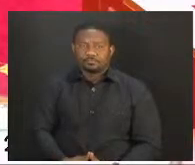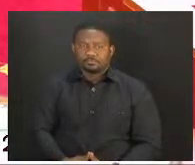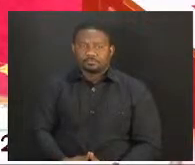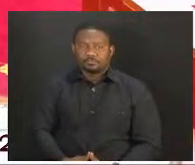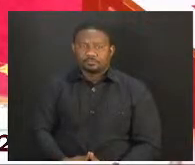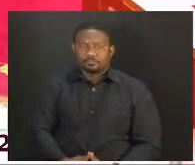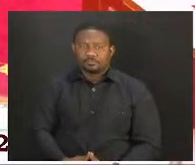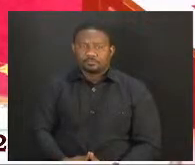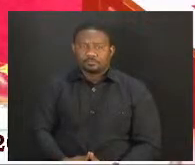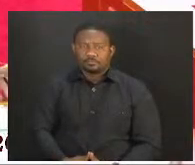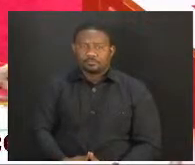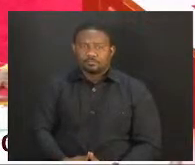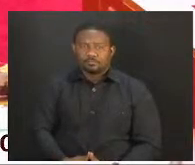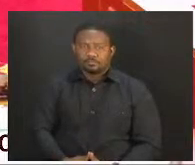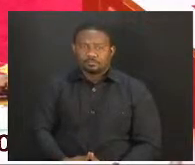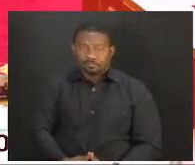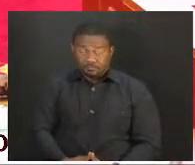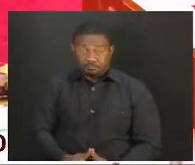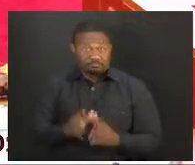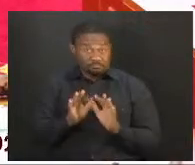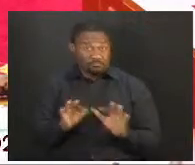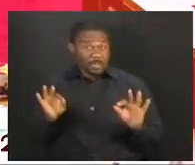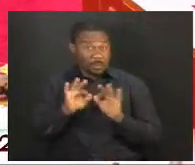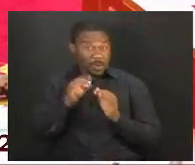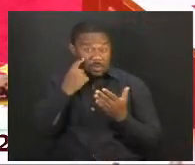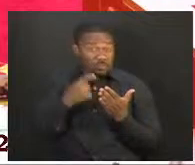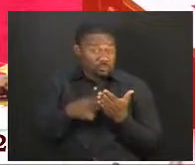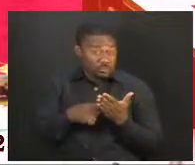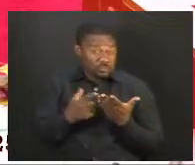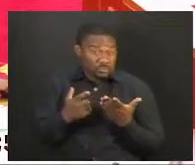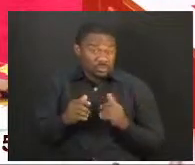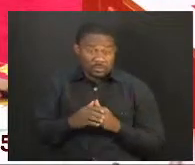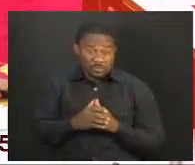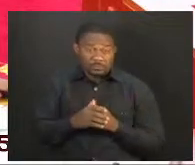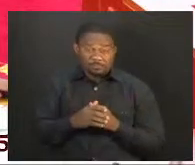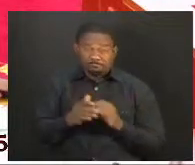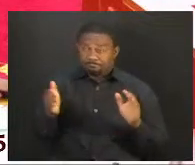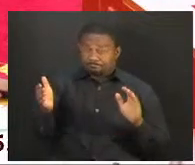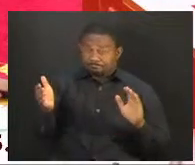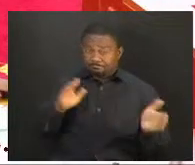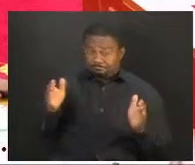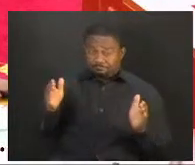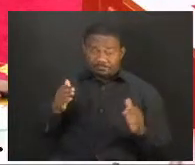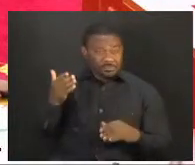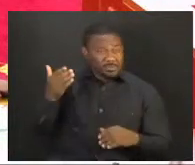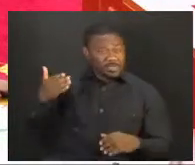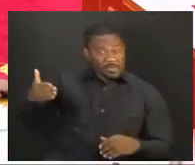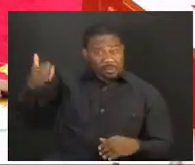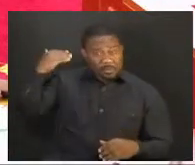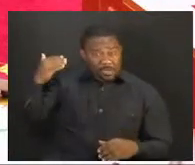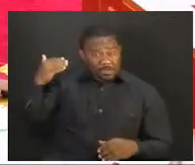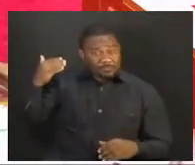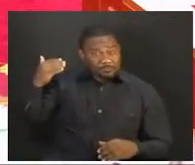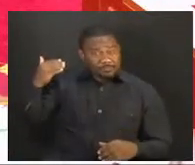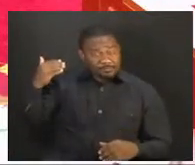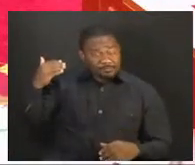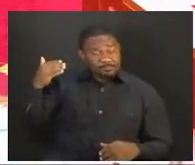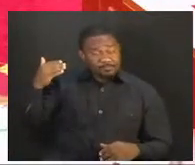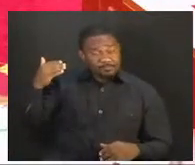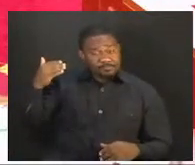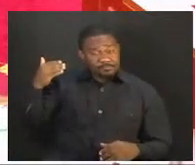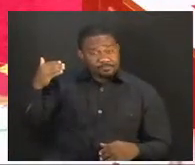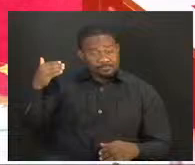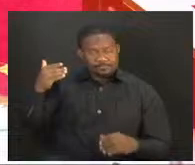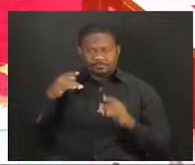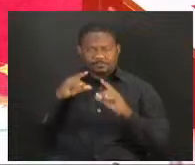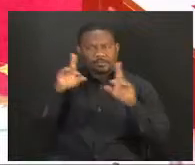Mr. Speaker, it is worth noting that in a stark contrast to what has happened recently at the